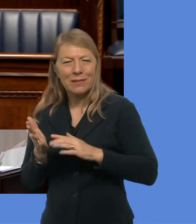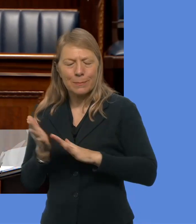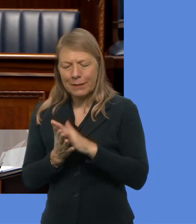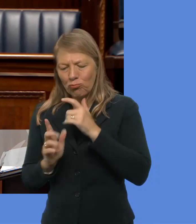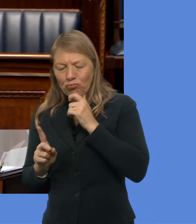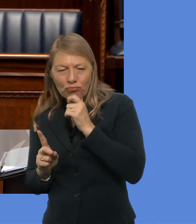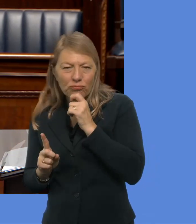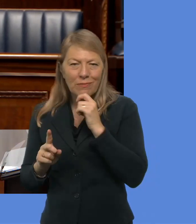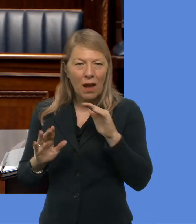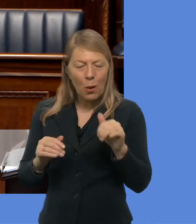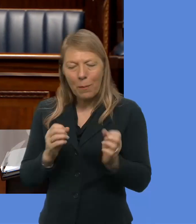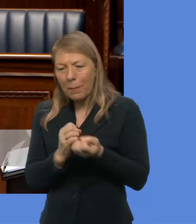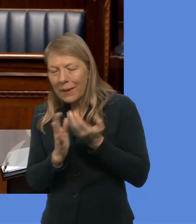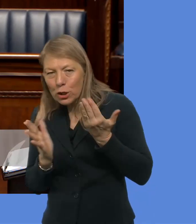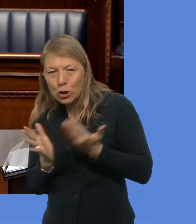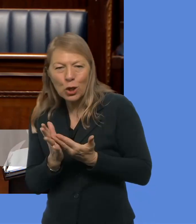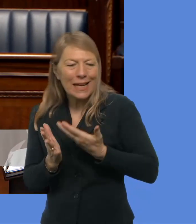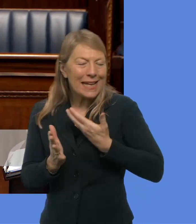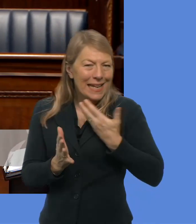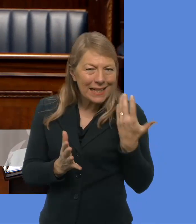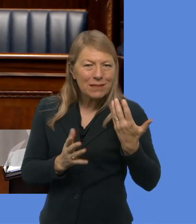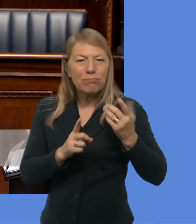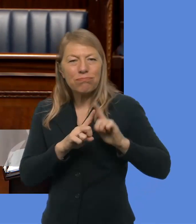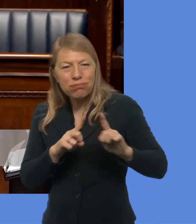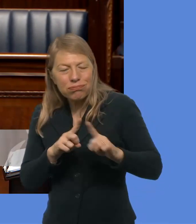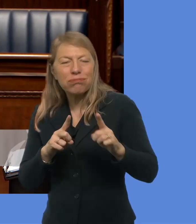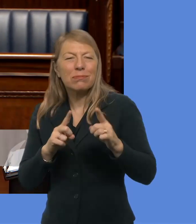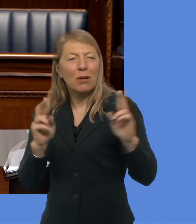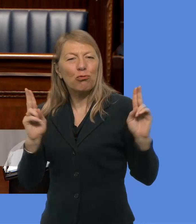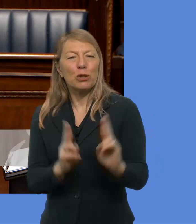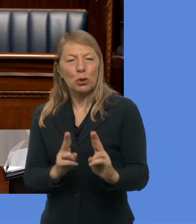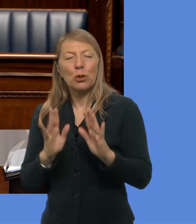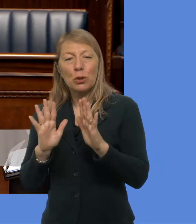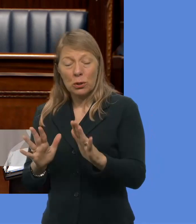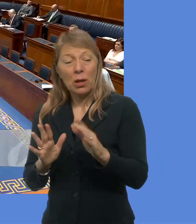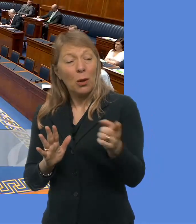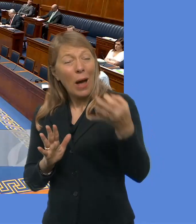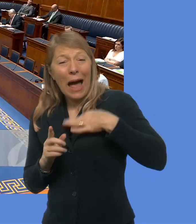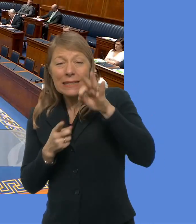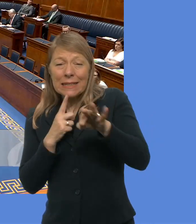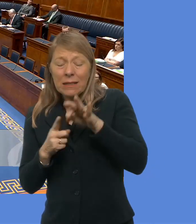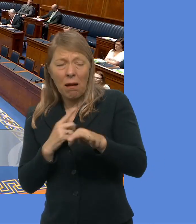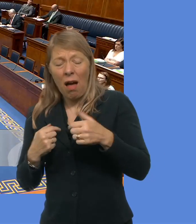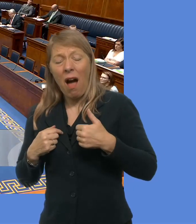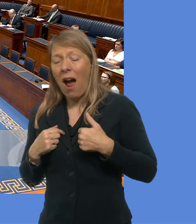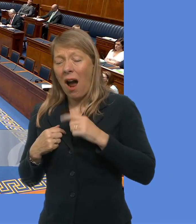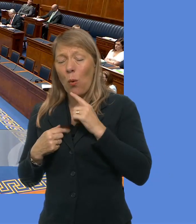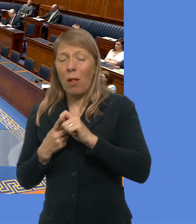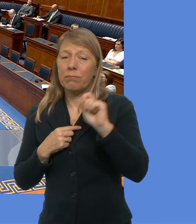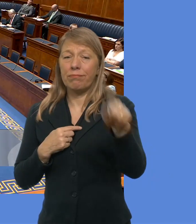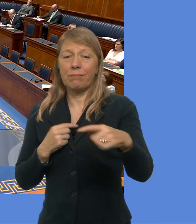support the journey to net zero. I'd be happy to write to the member with further details about what he has asked. Call Declan McAleer.